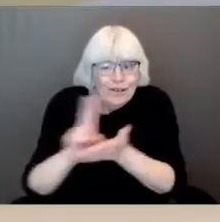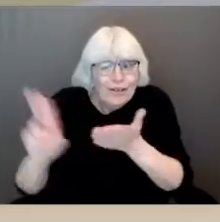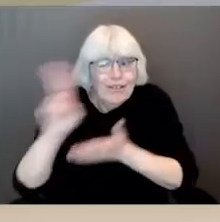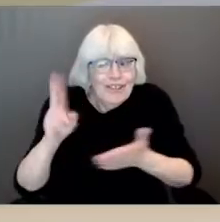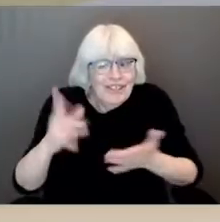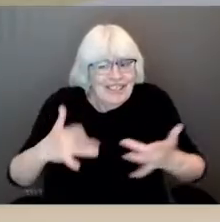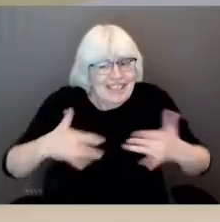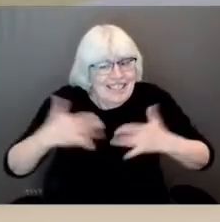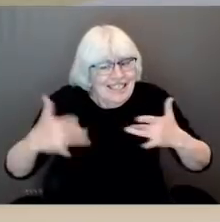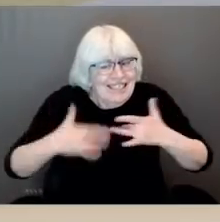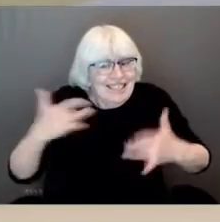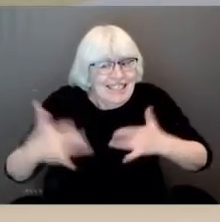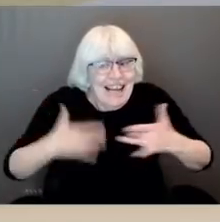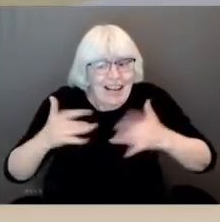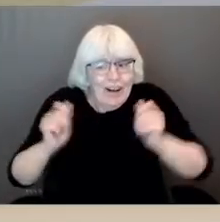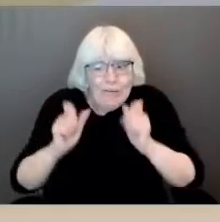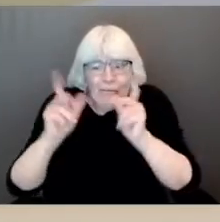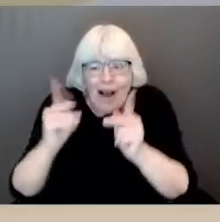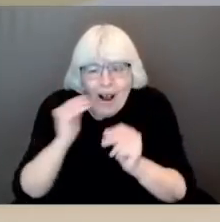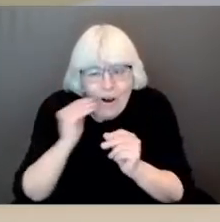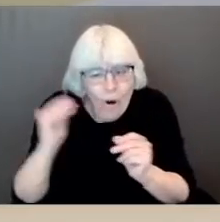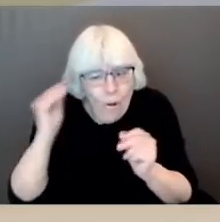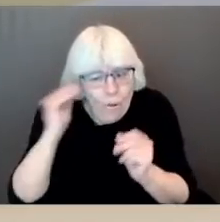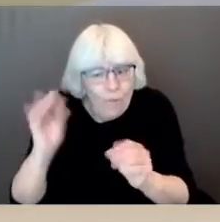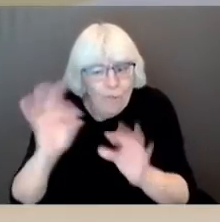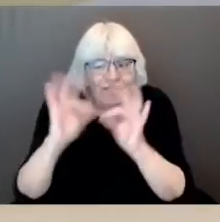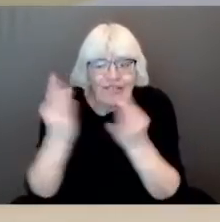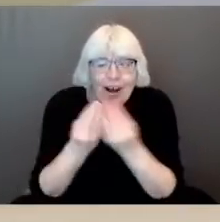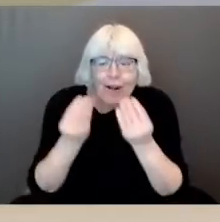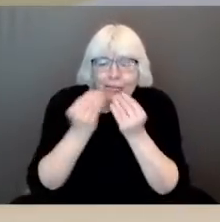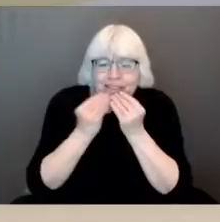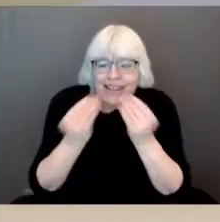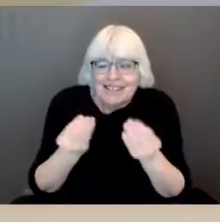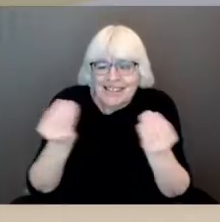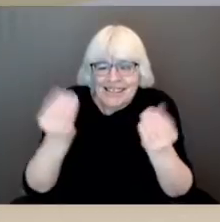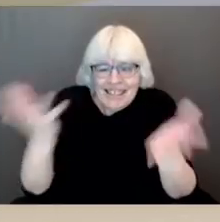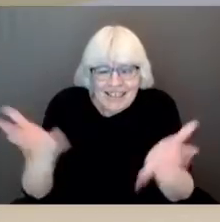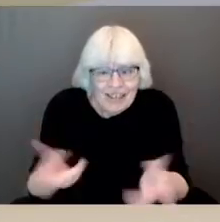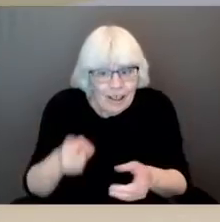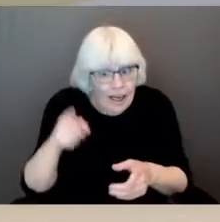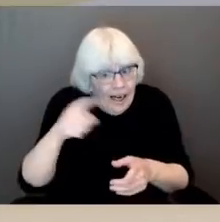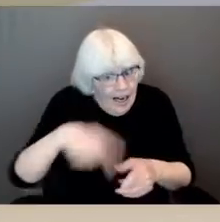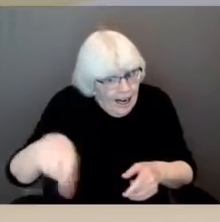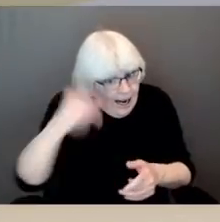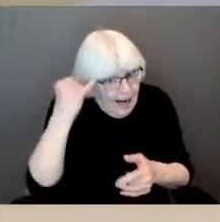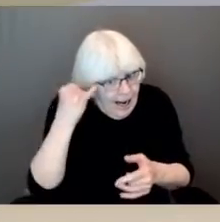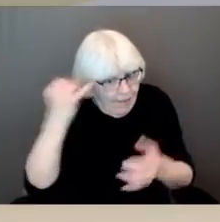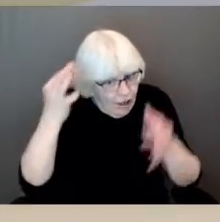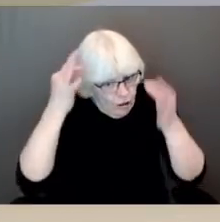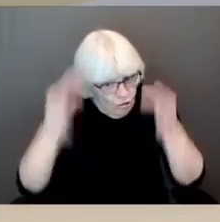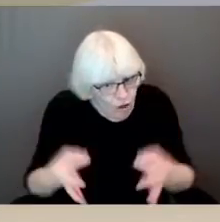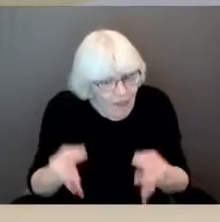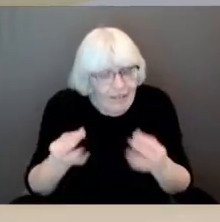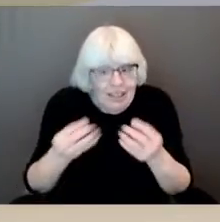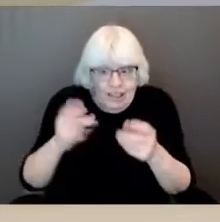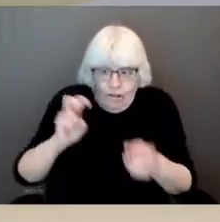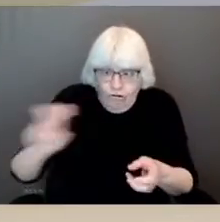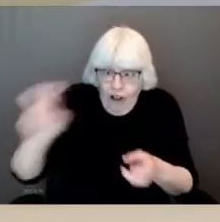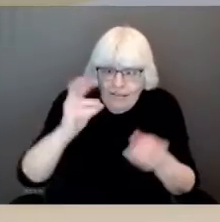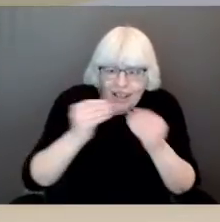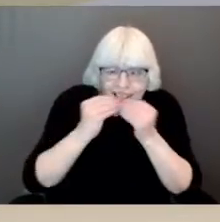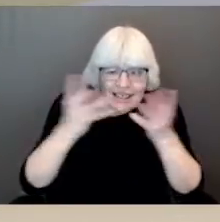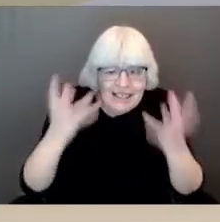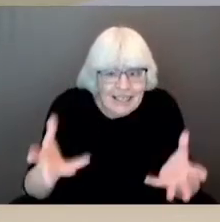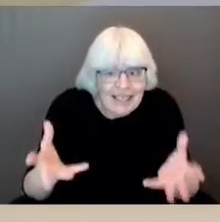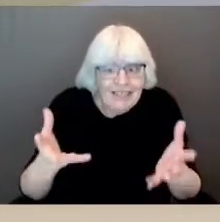on the Thanksgiving holiday. If you choose to travel for the Thanksgiving weekend, please be sure you are fully vaccinated plus 14